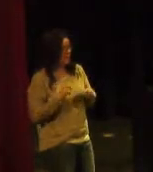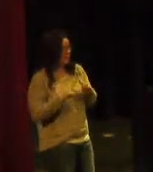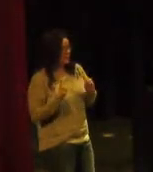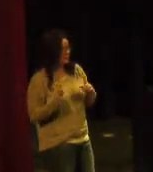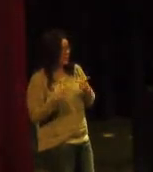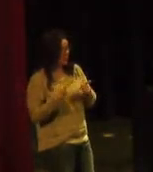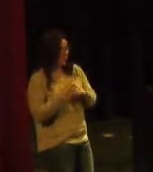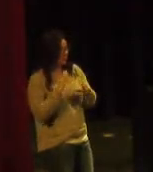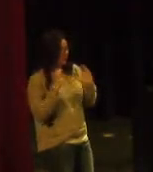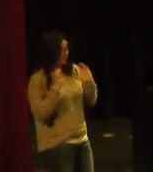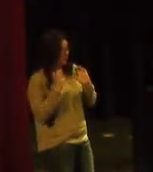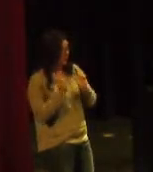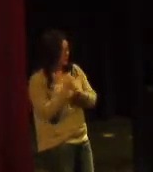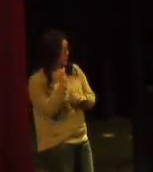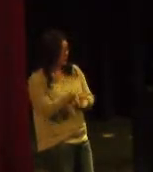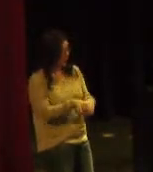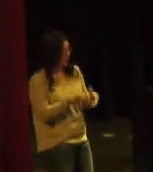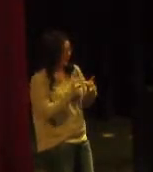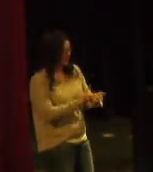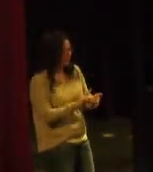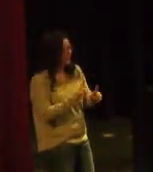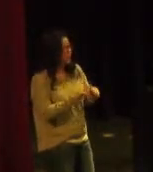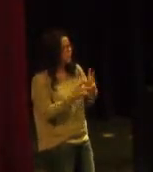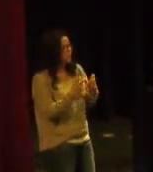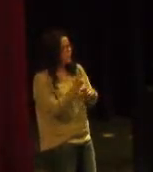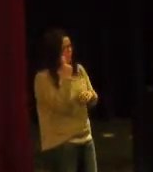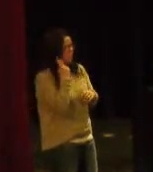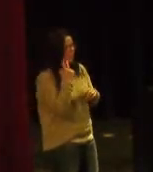large conversations. But I just wonder if you reflect on